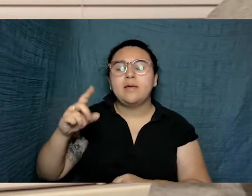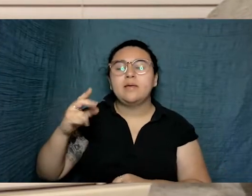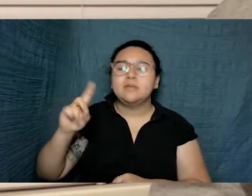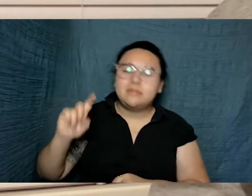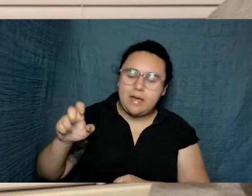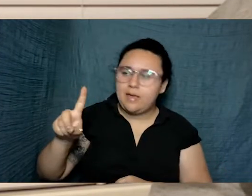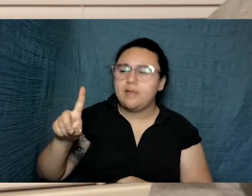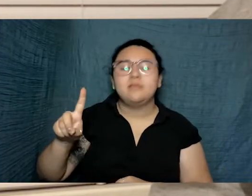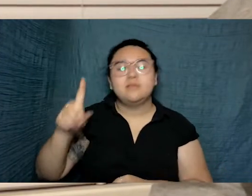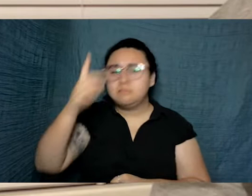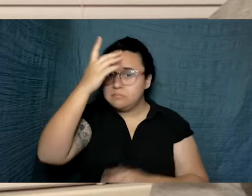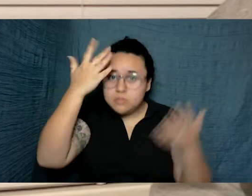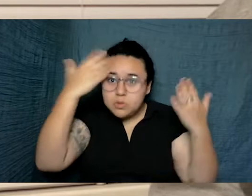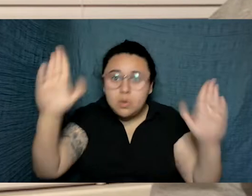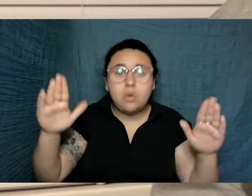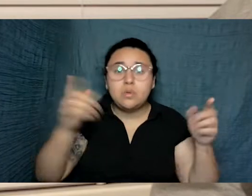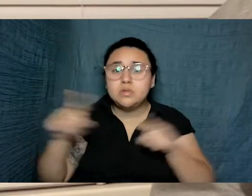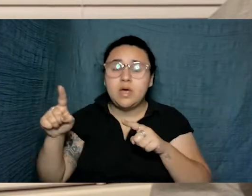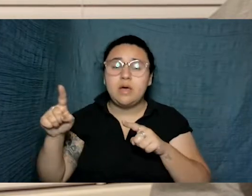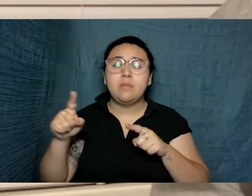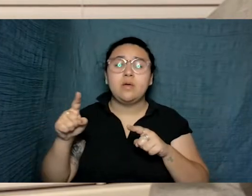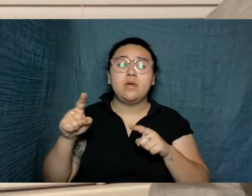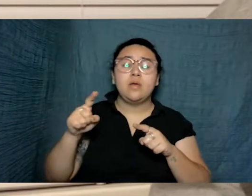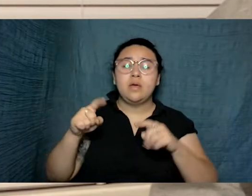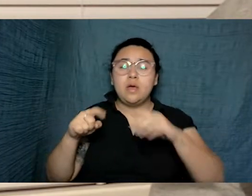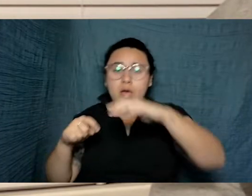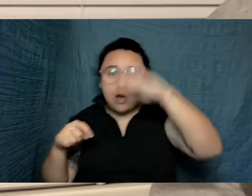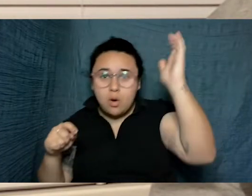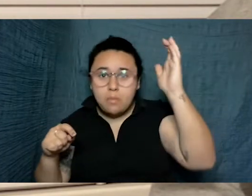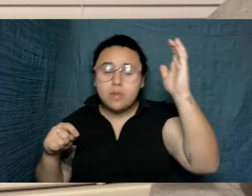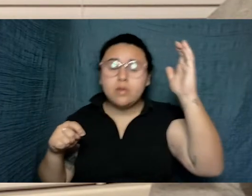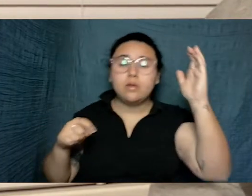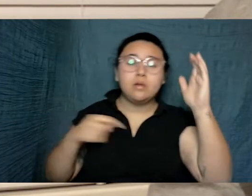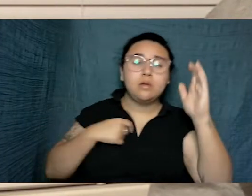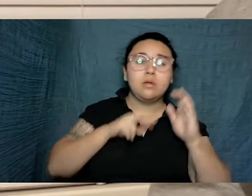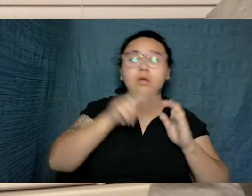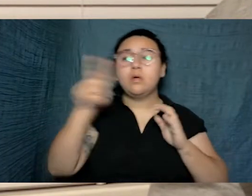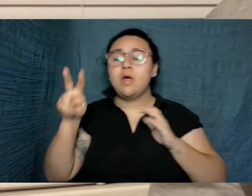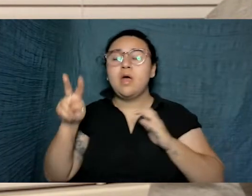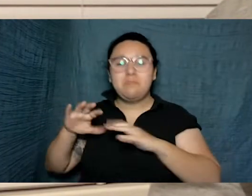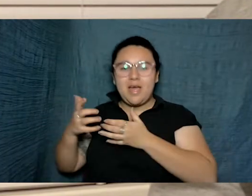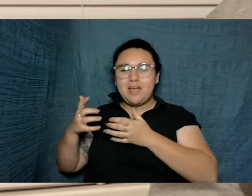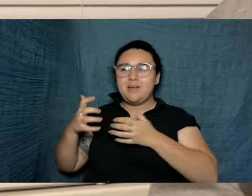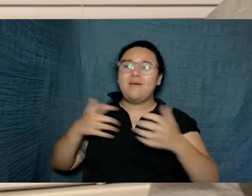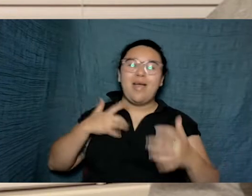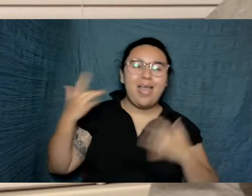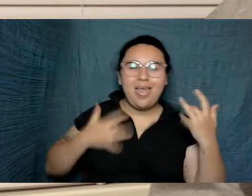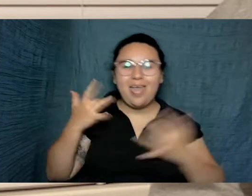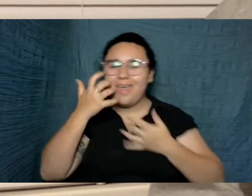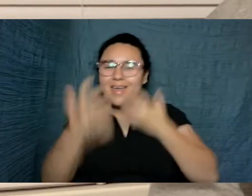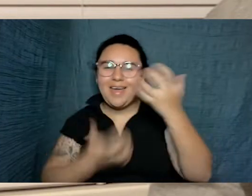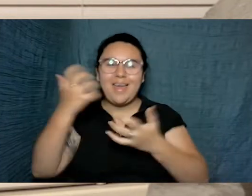seemingly unaware. I unbuttoned the hatches of my BFV, my squad unsaddling, yipping and yowling like a pack of loosed